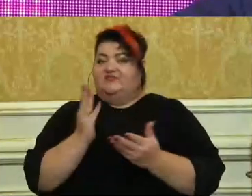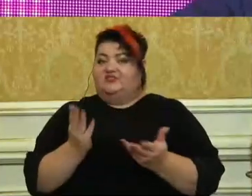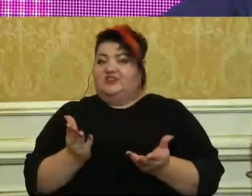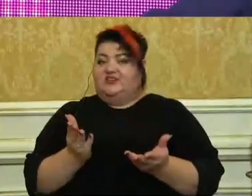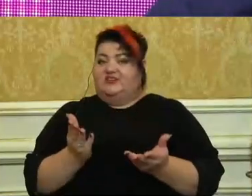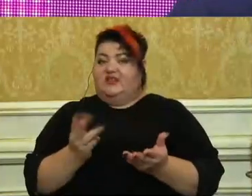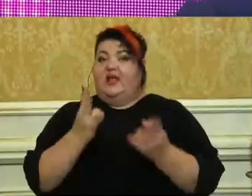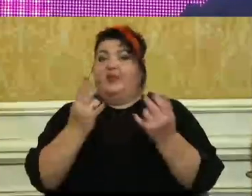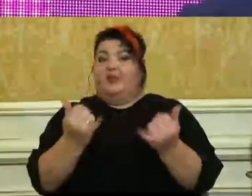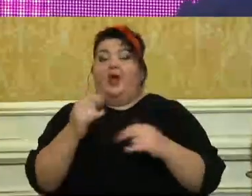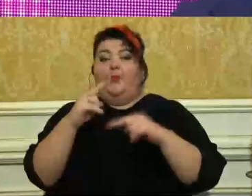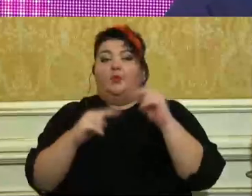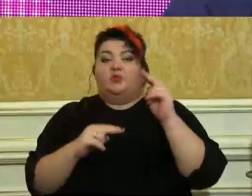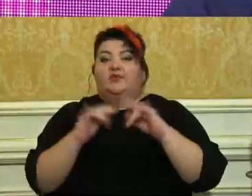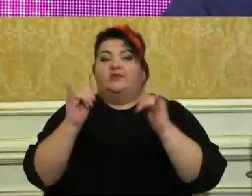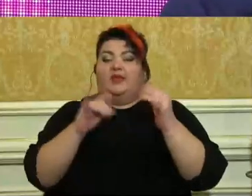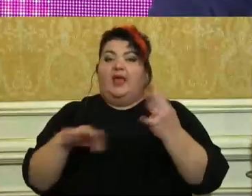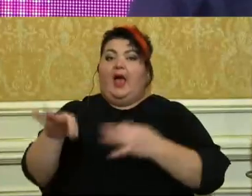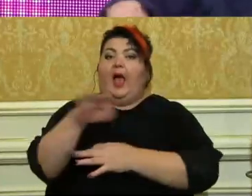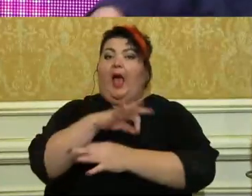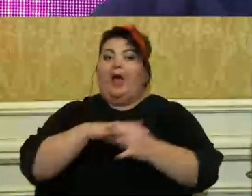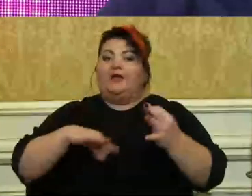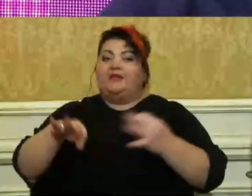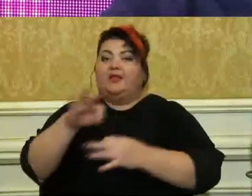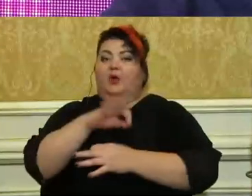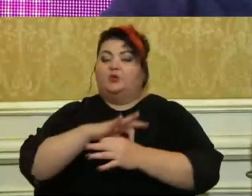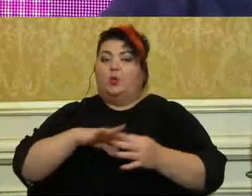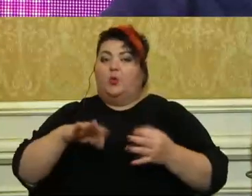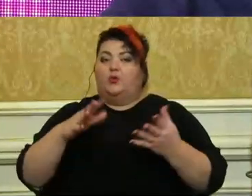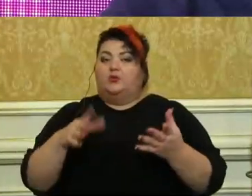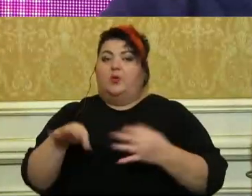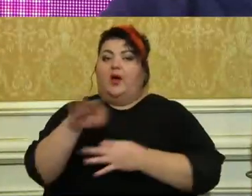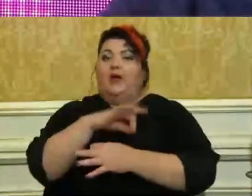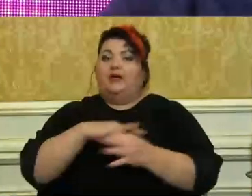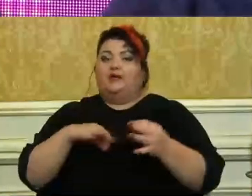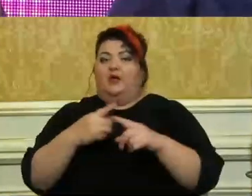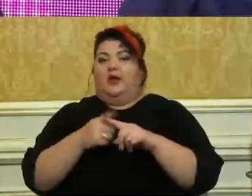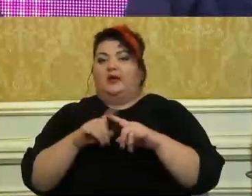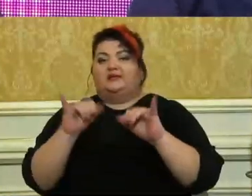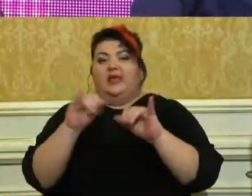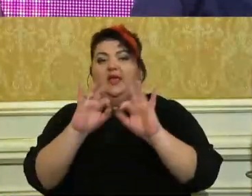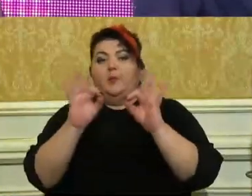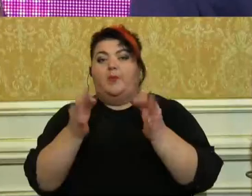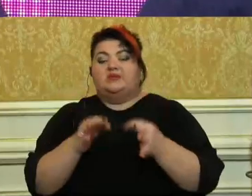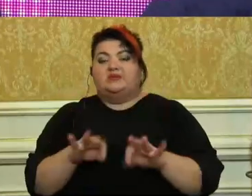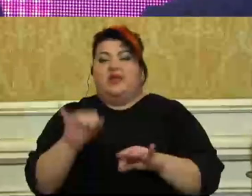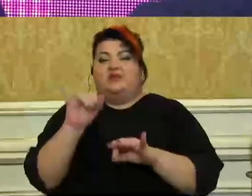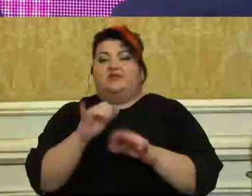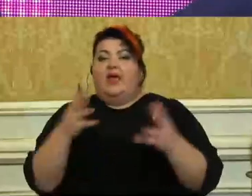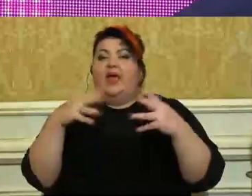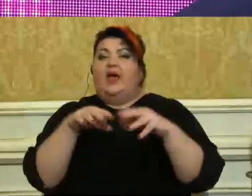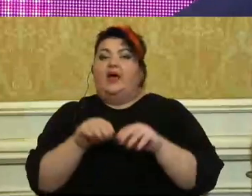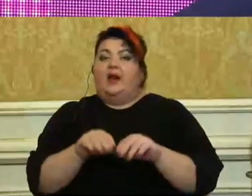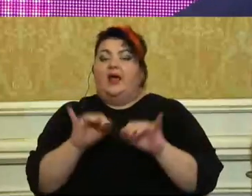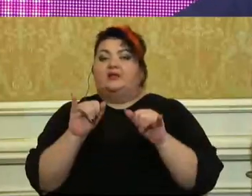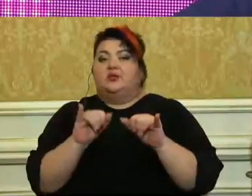the girls, and four architectural specialities for architecture. Architecture is also a combination